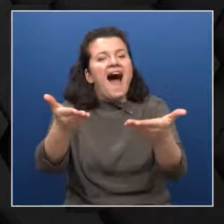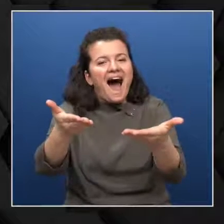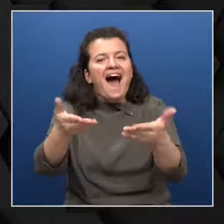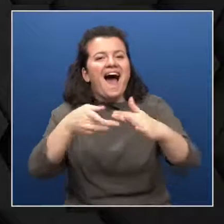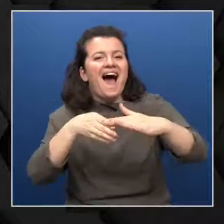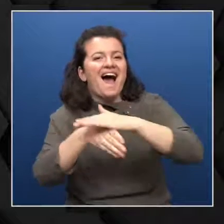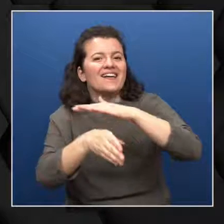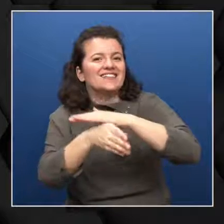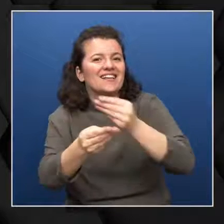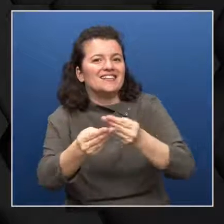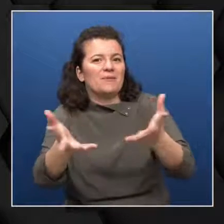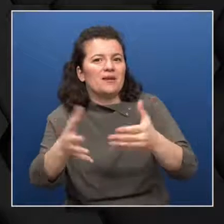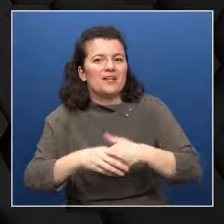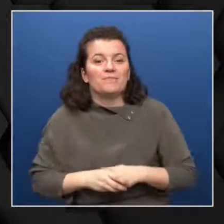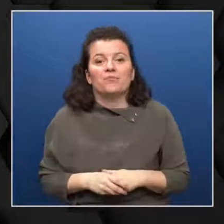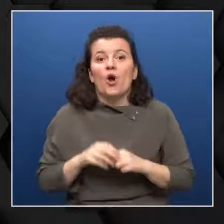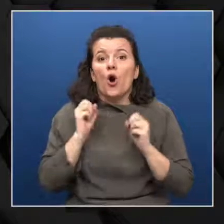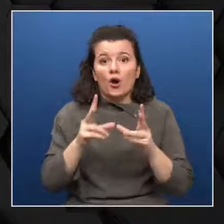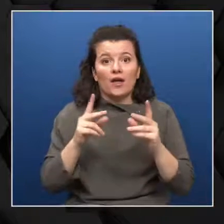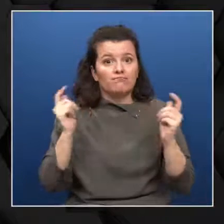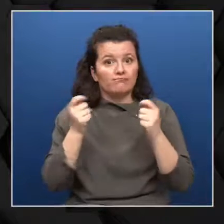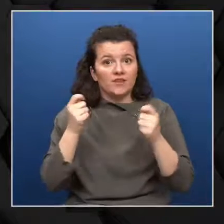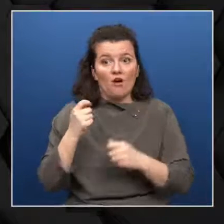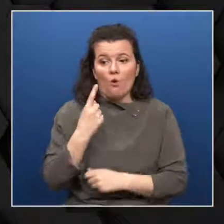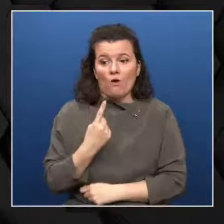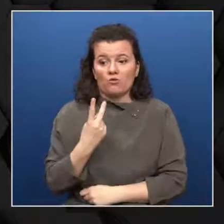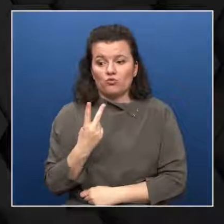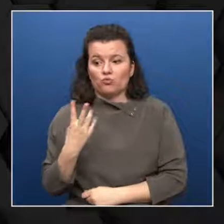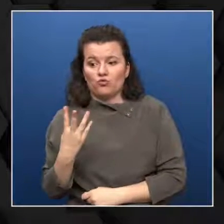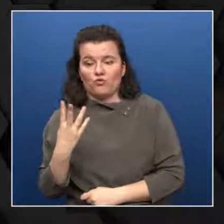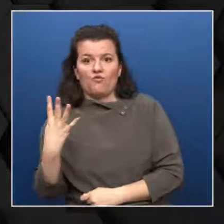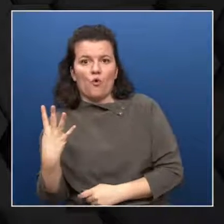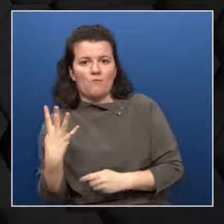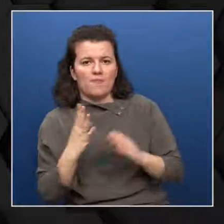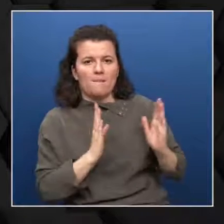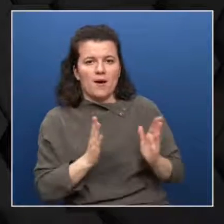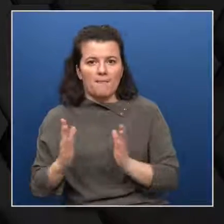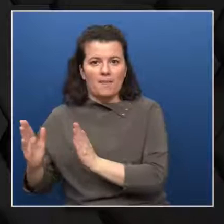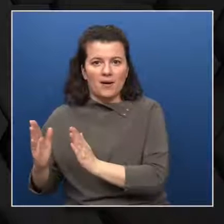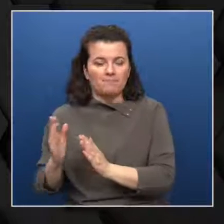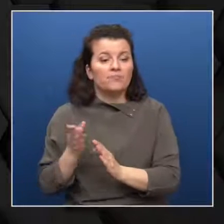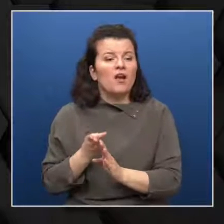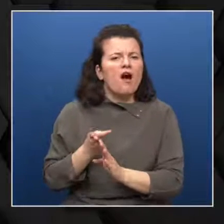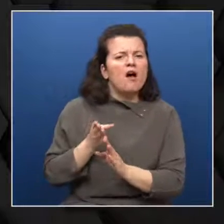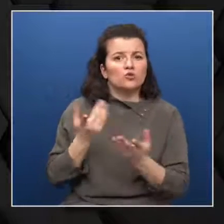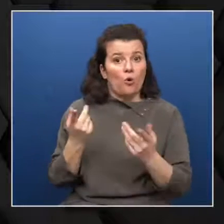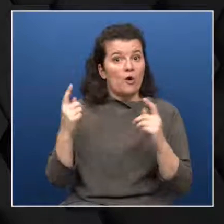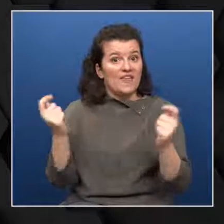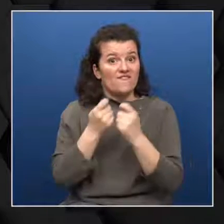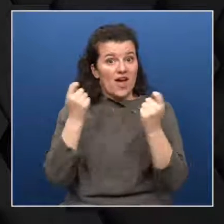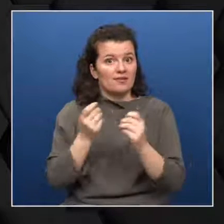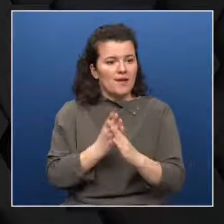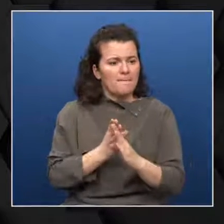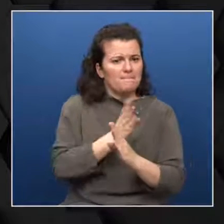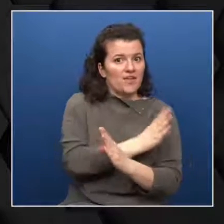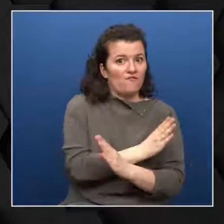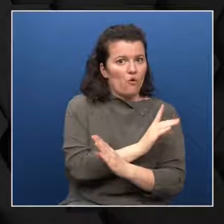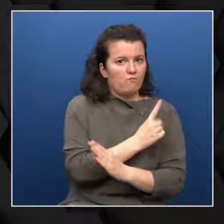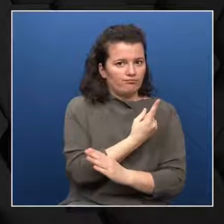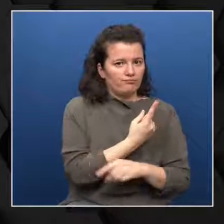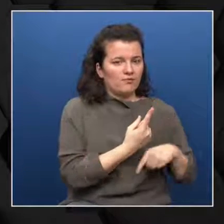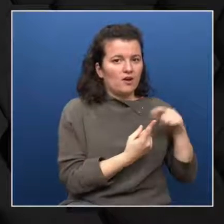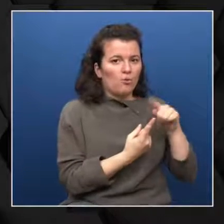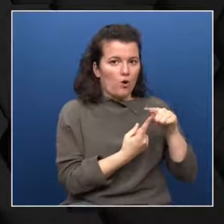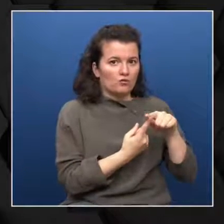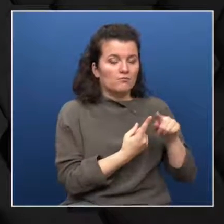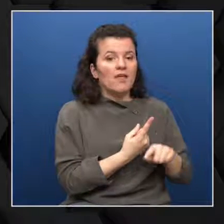4 parts. All right, ready for this? 1, before the event, because it turns out the event doesn't start with the event, before the event.